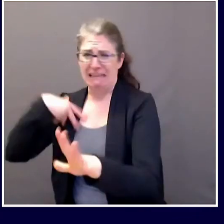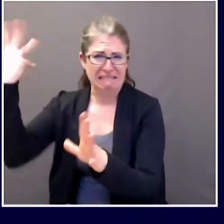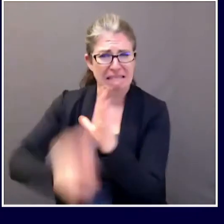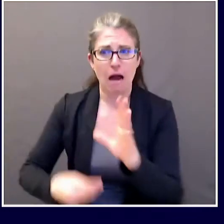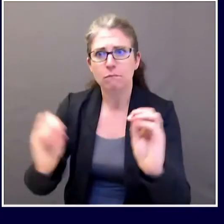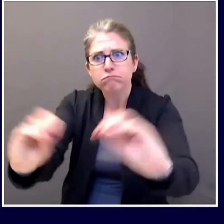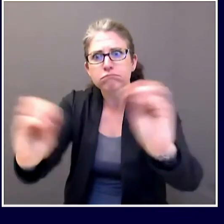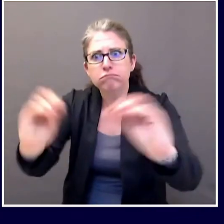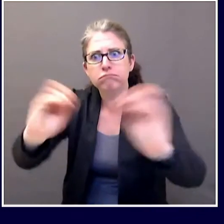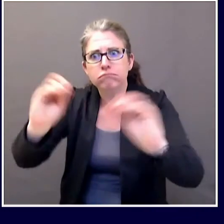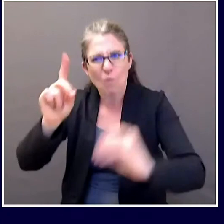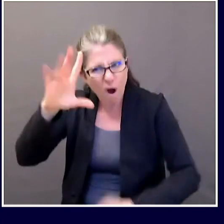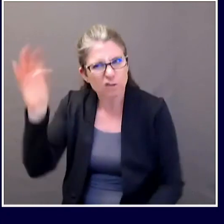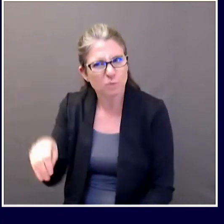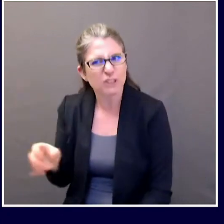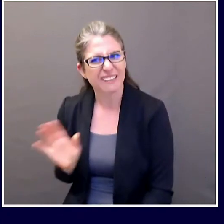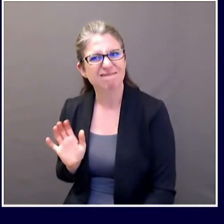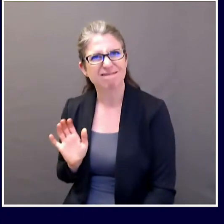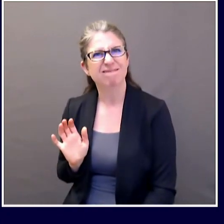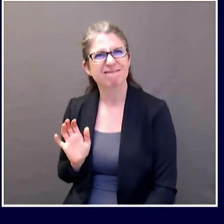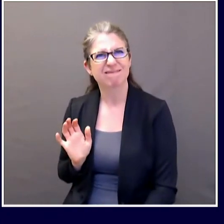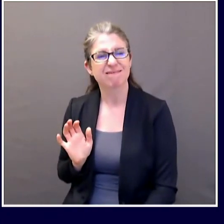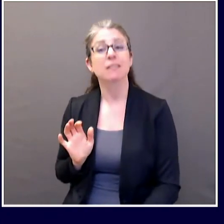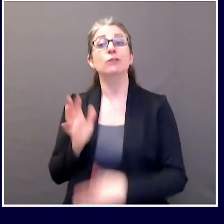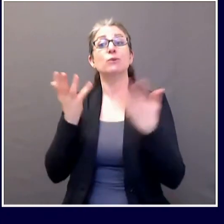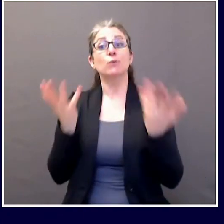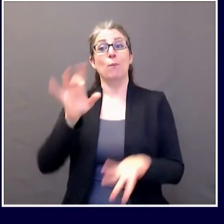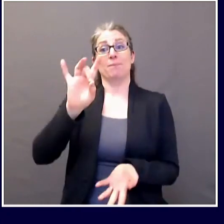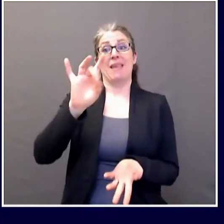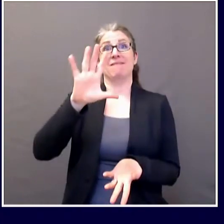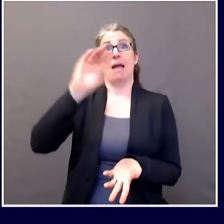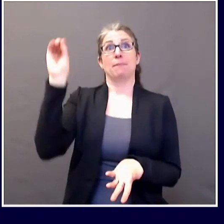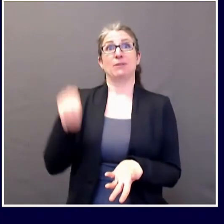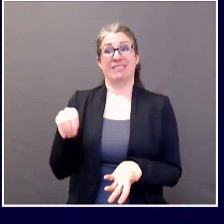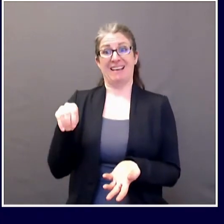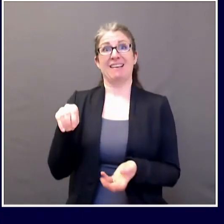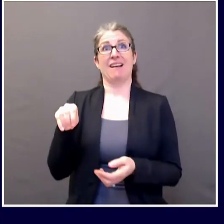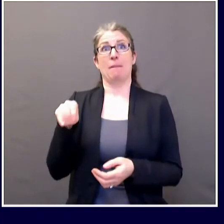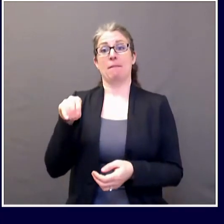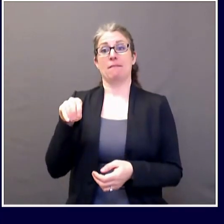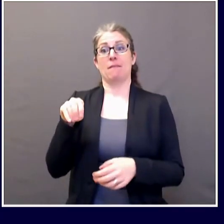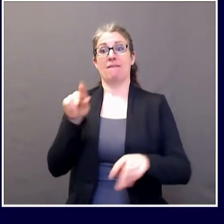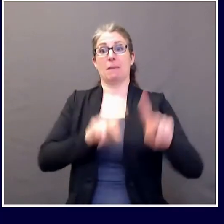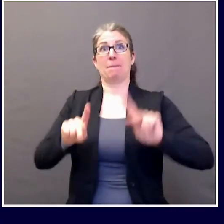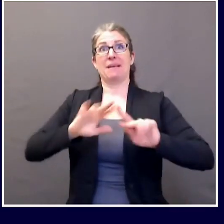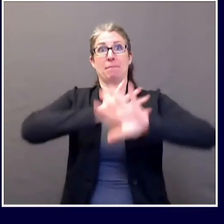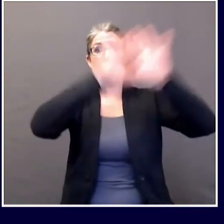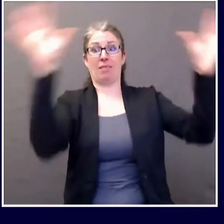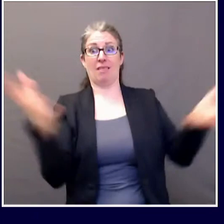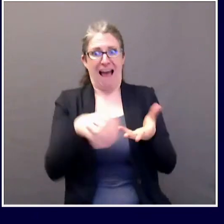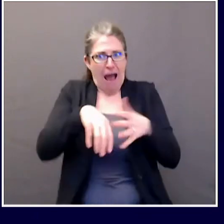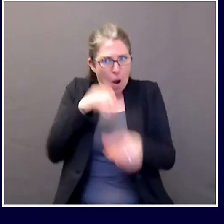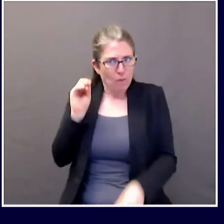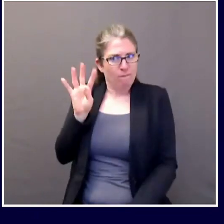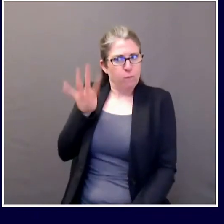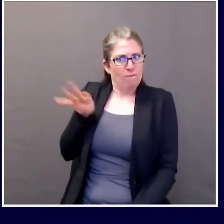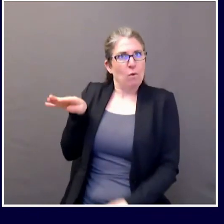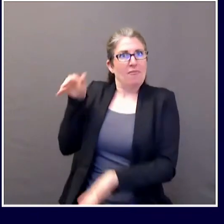put into an ICU and thankfully the possibility of death. But you may have